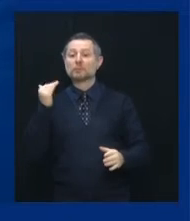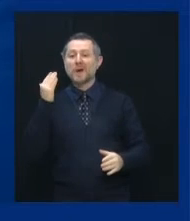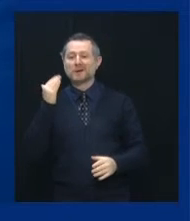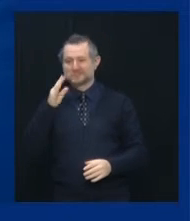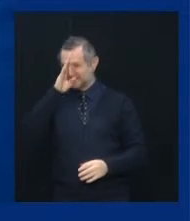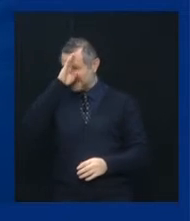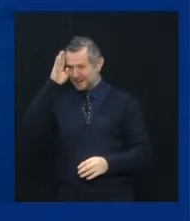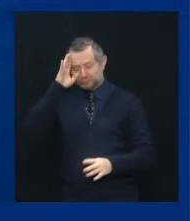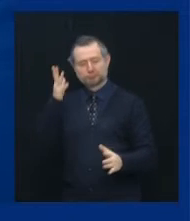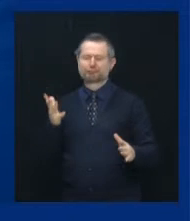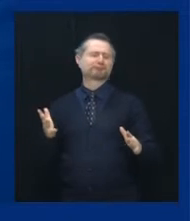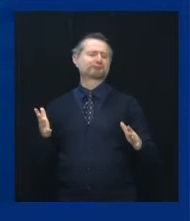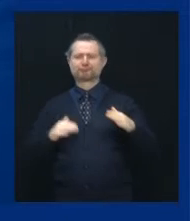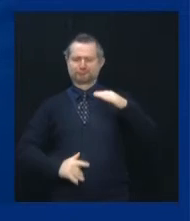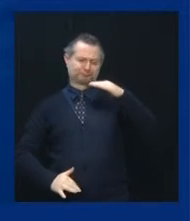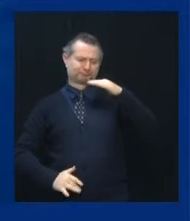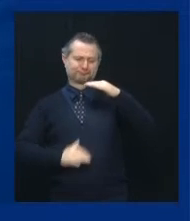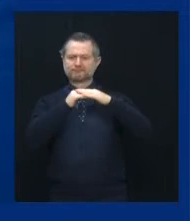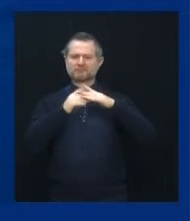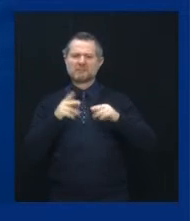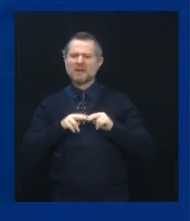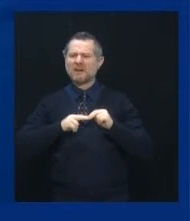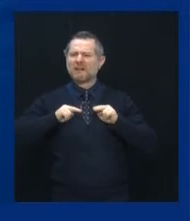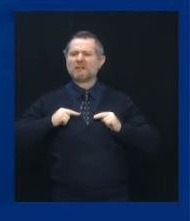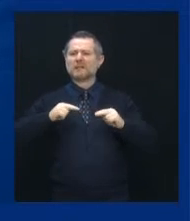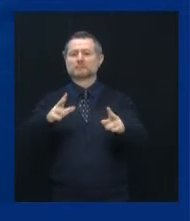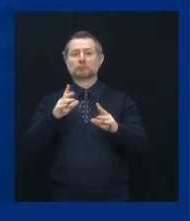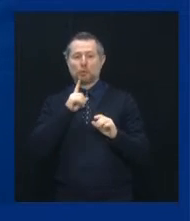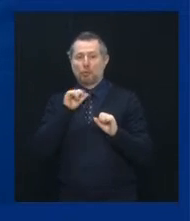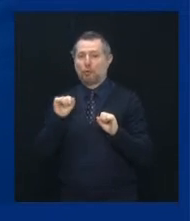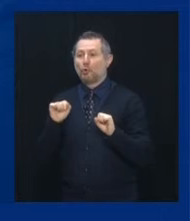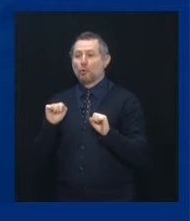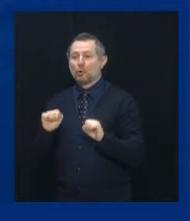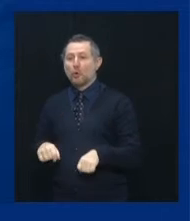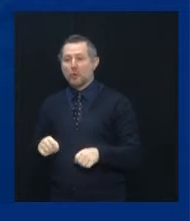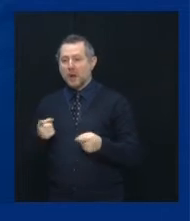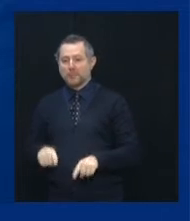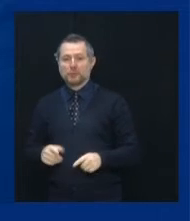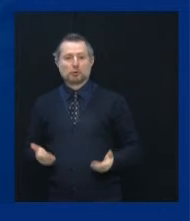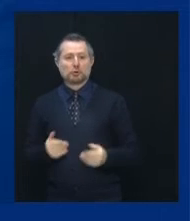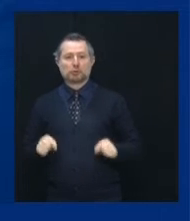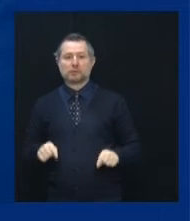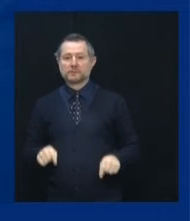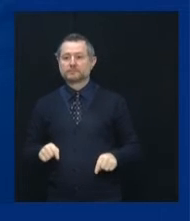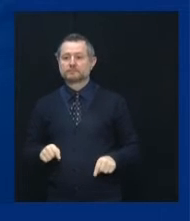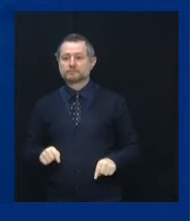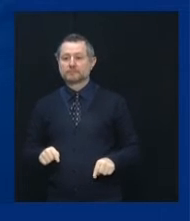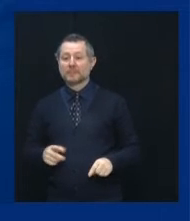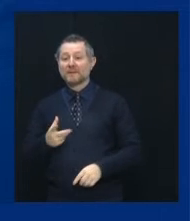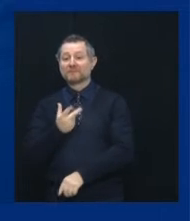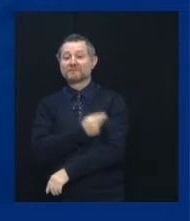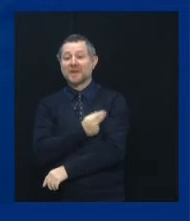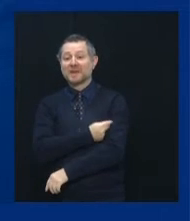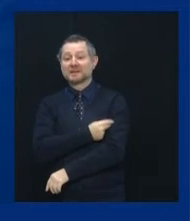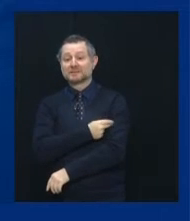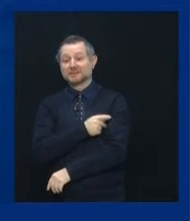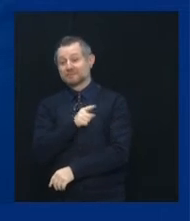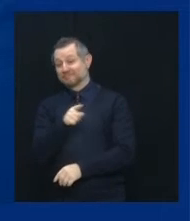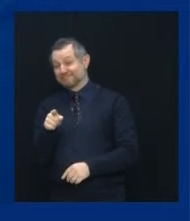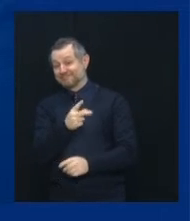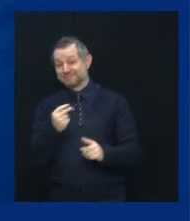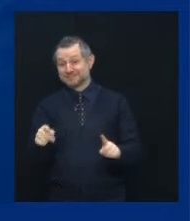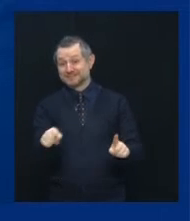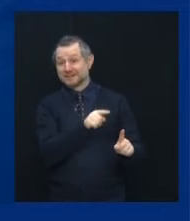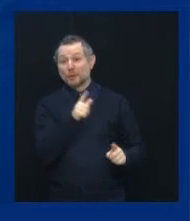So this is a very real possibility that we're worried about. Vaccinating hospital staff is